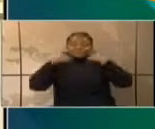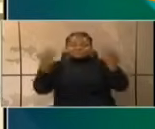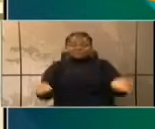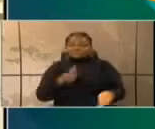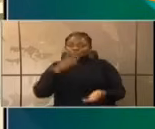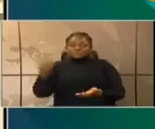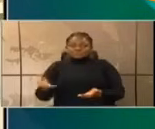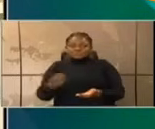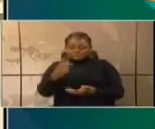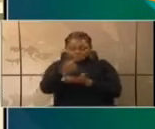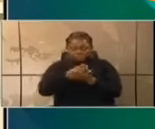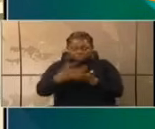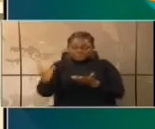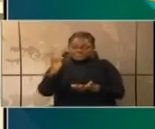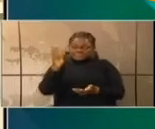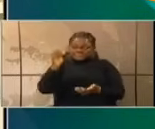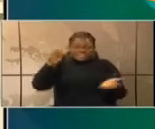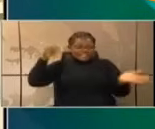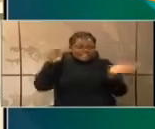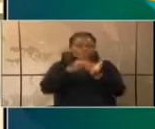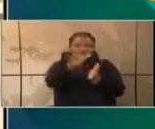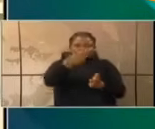How can you tell me, sir, what spend over